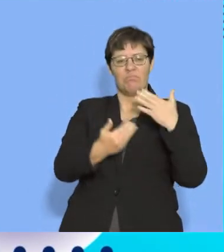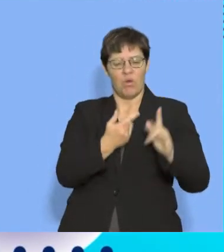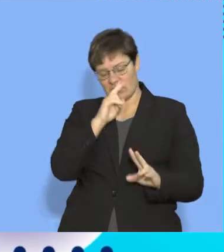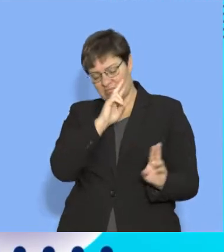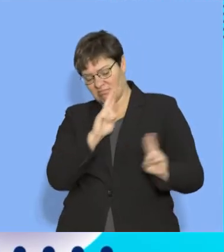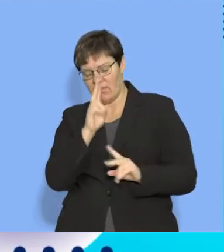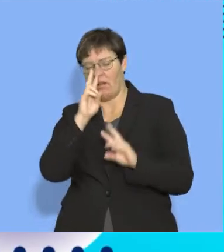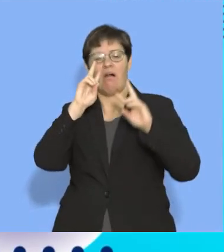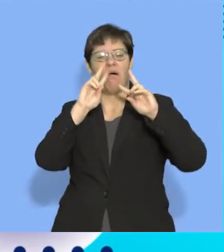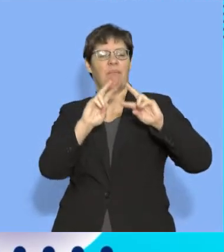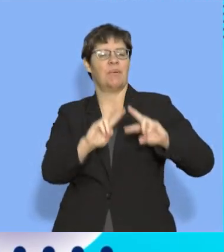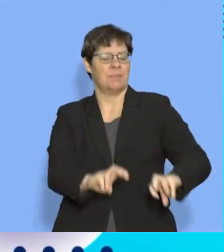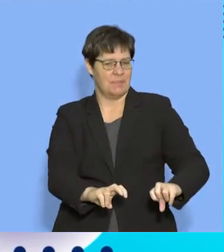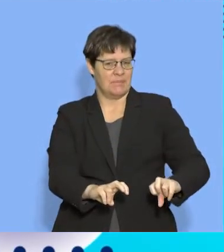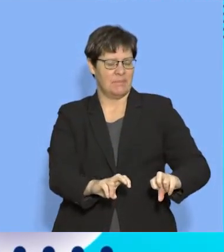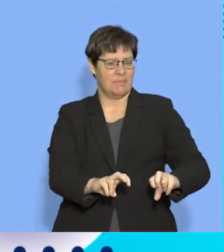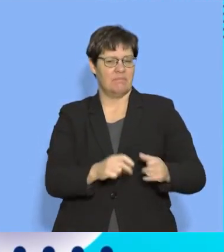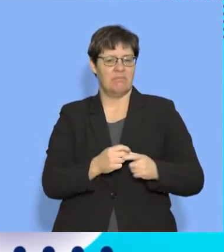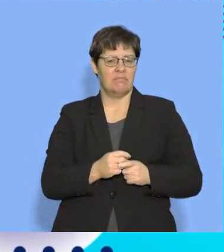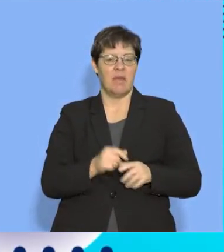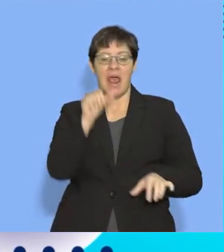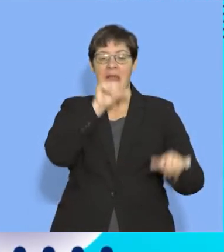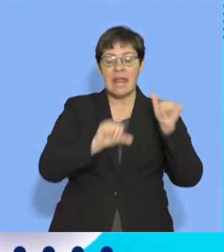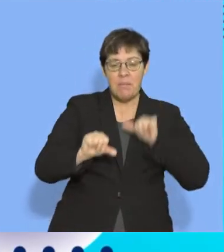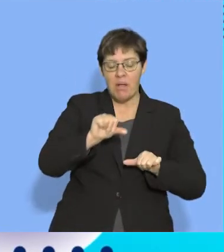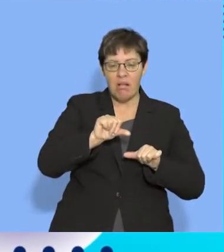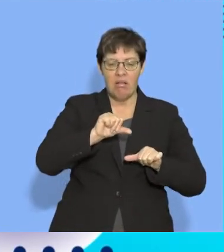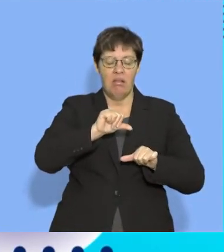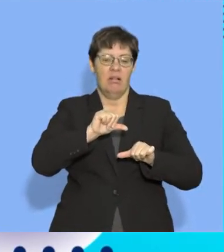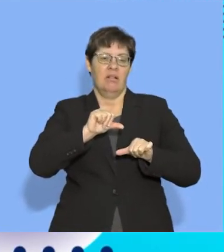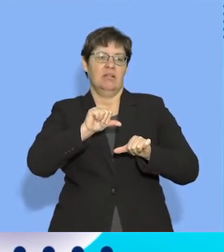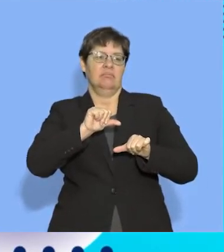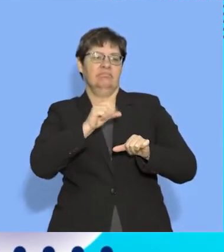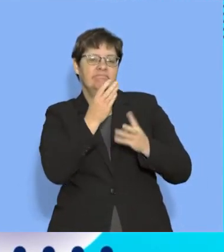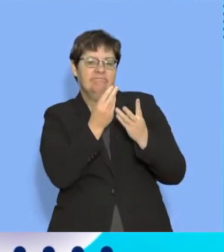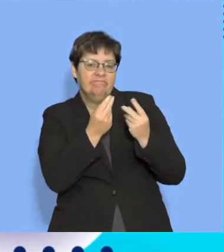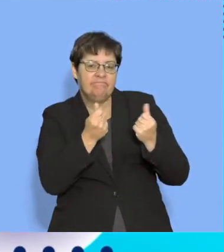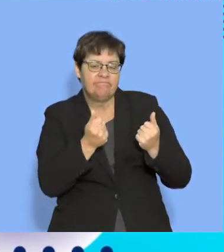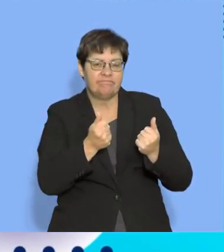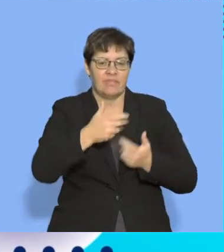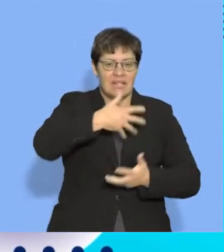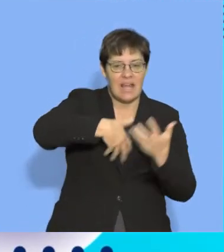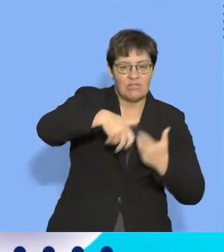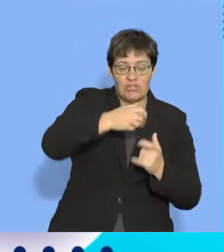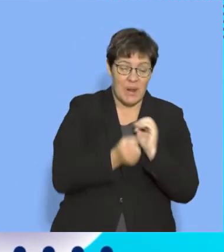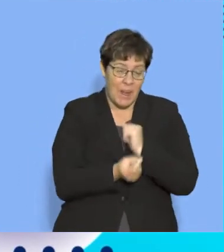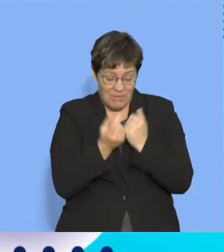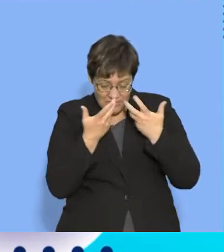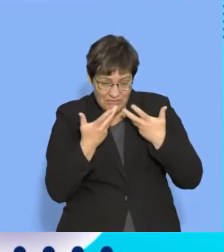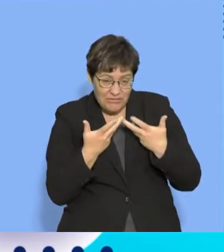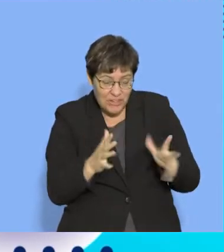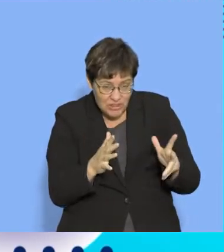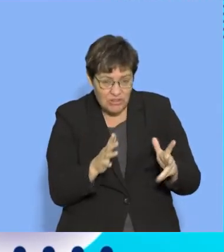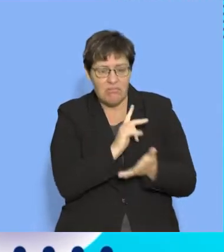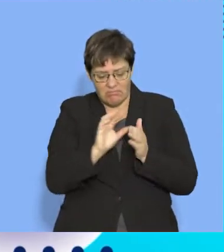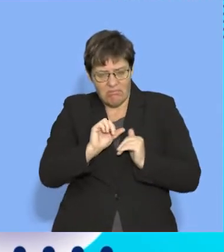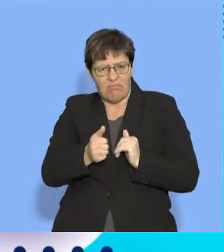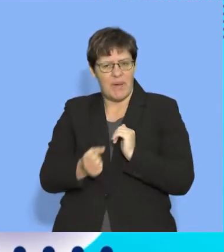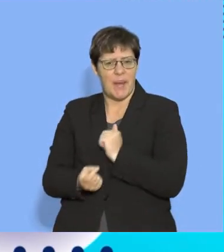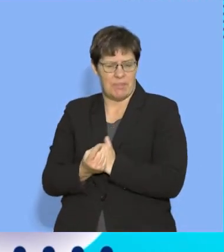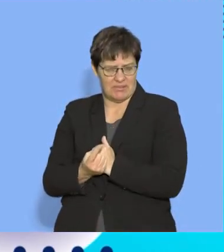today in terms of what happens after chemical digestion. It's important that we understand how the body, and especially the alimentary